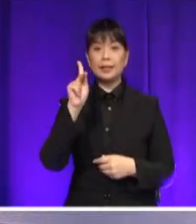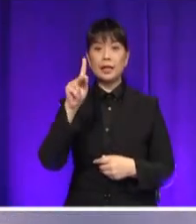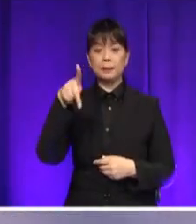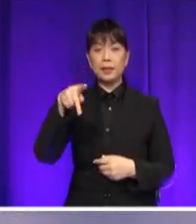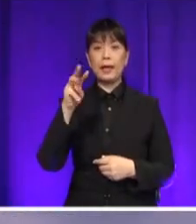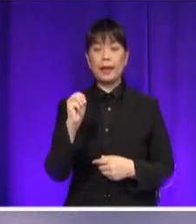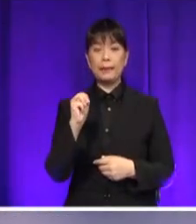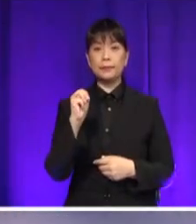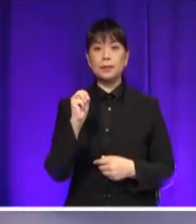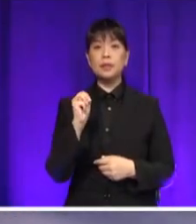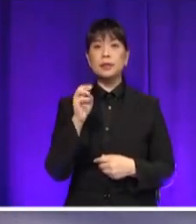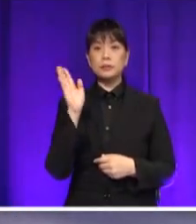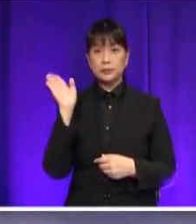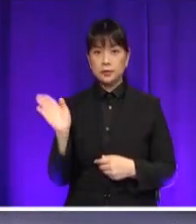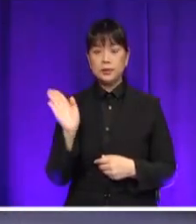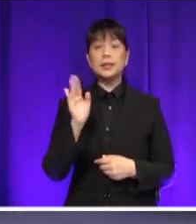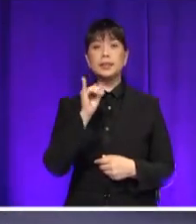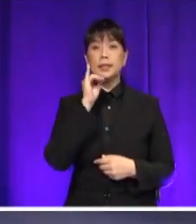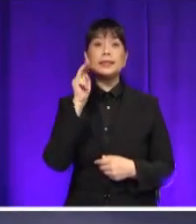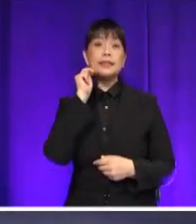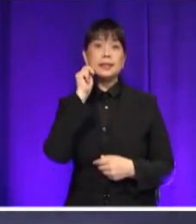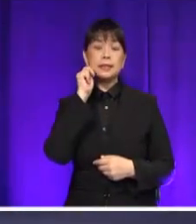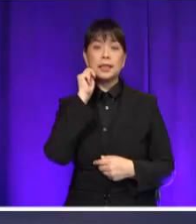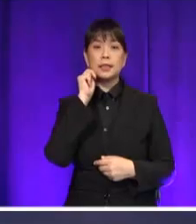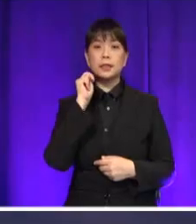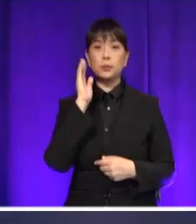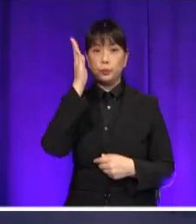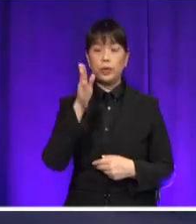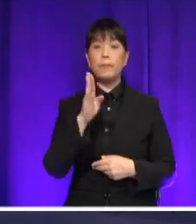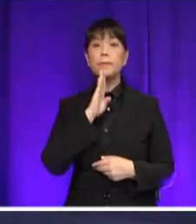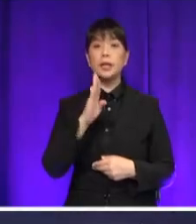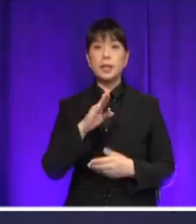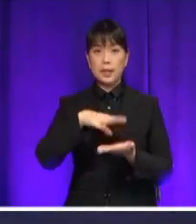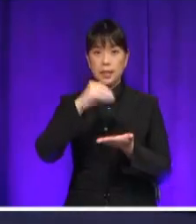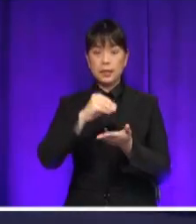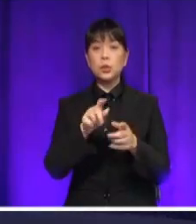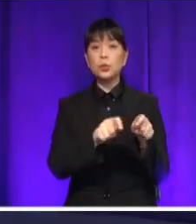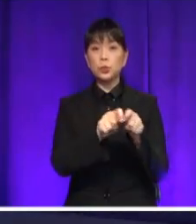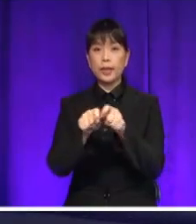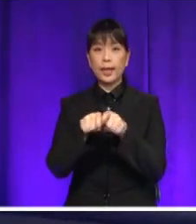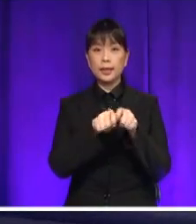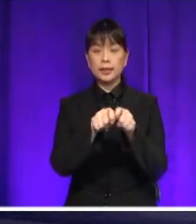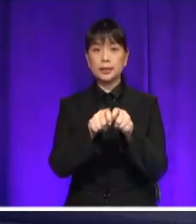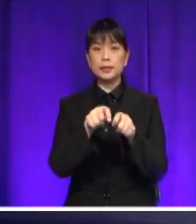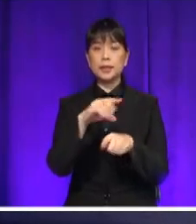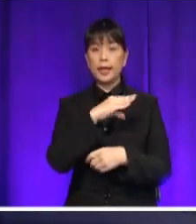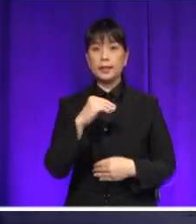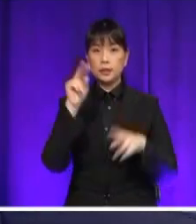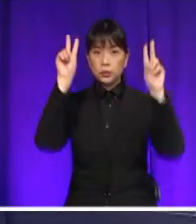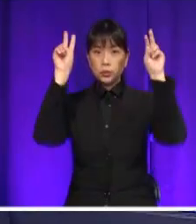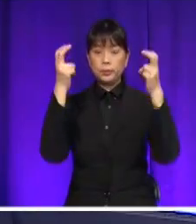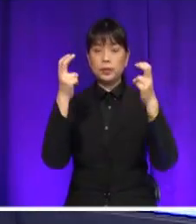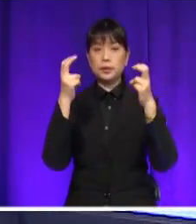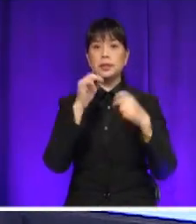Nisa K. I will be with you guys for this hour. We are going to learn together English and the topic will be from the Form